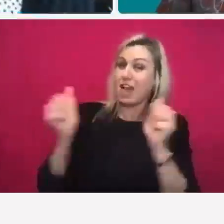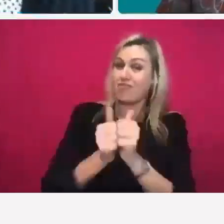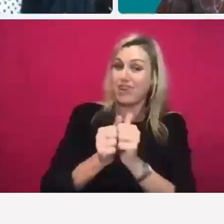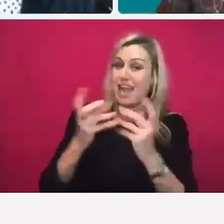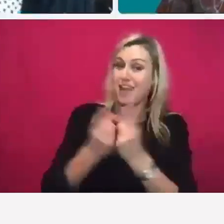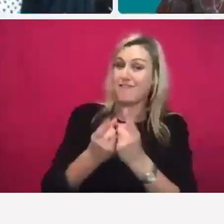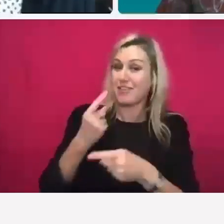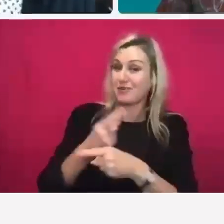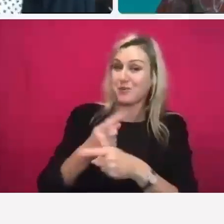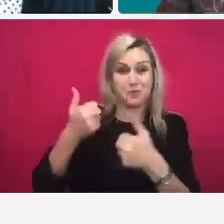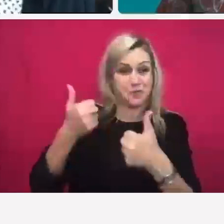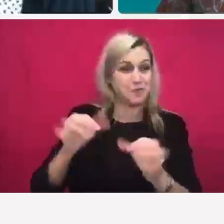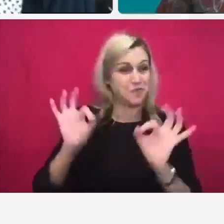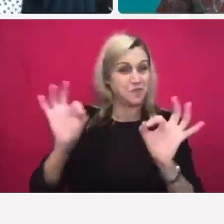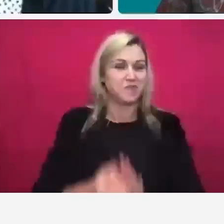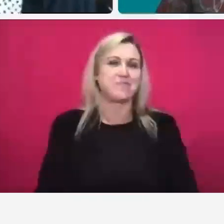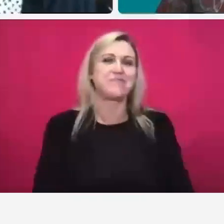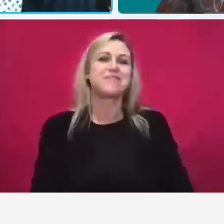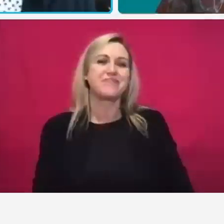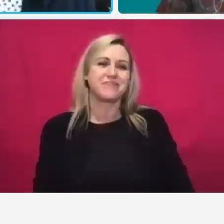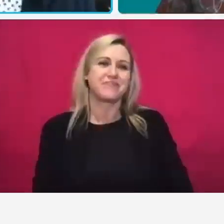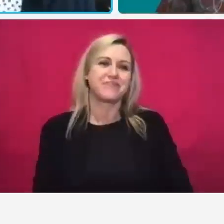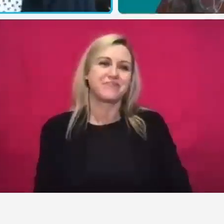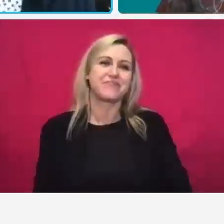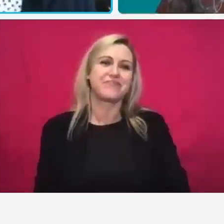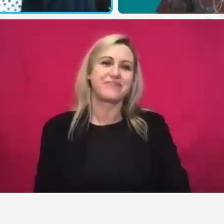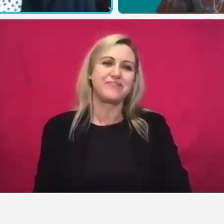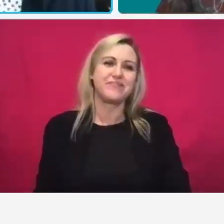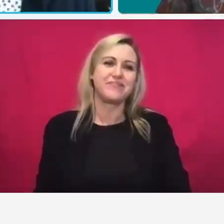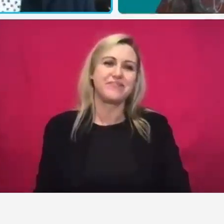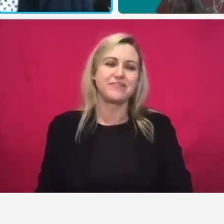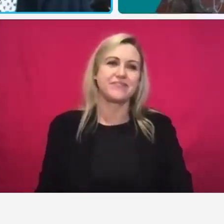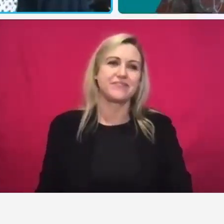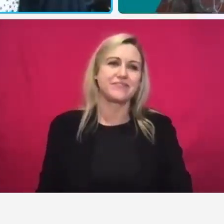said. All right, good.